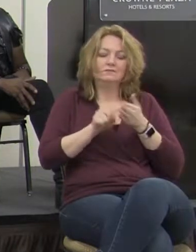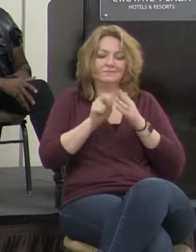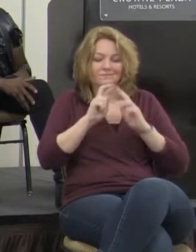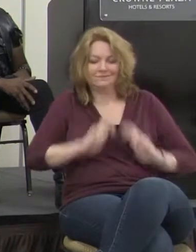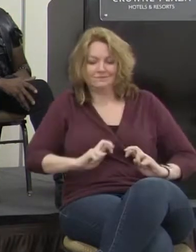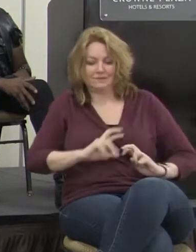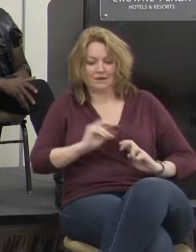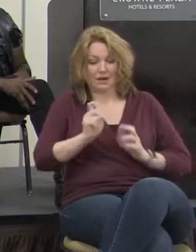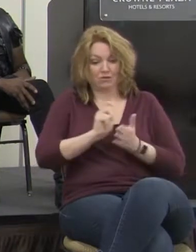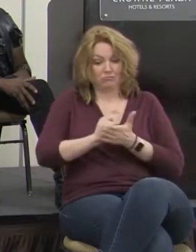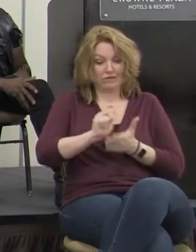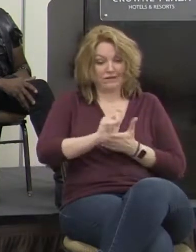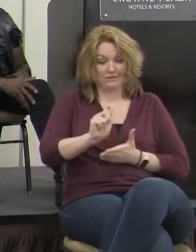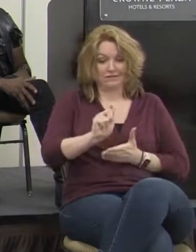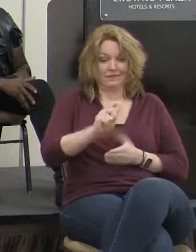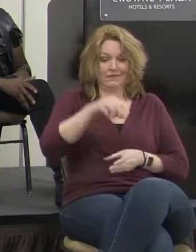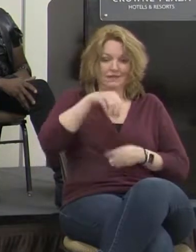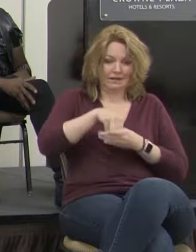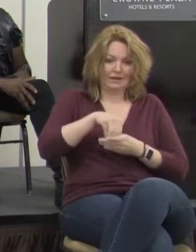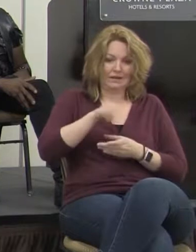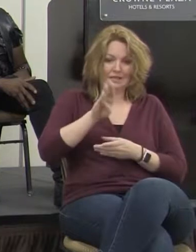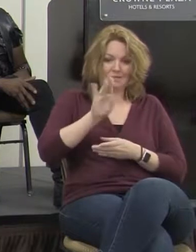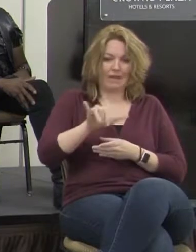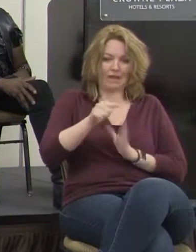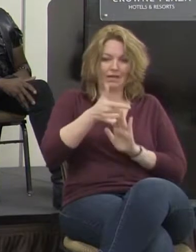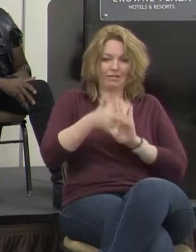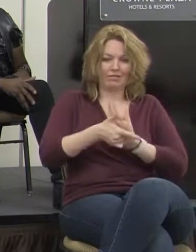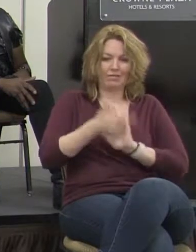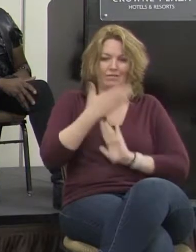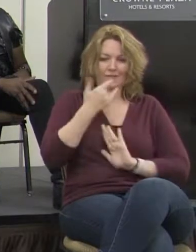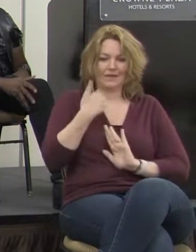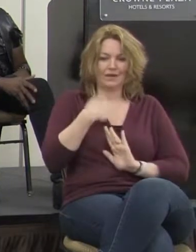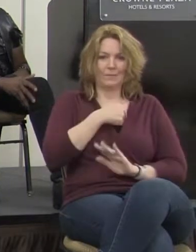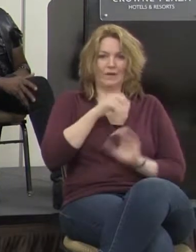written into the bylaws as best we could,